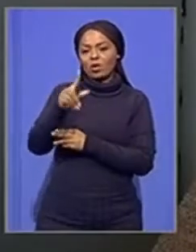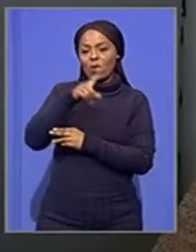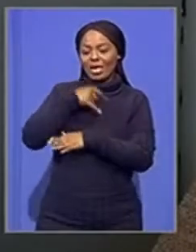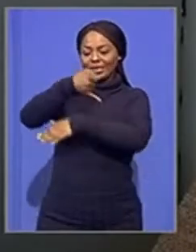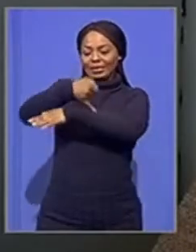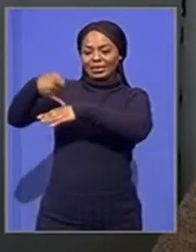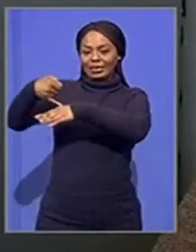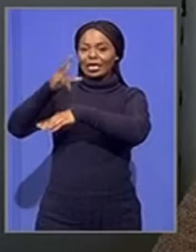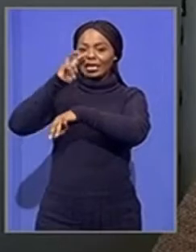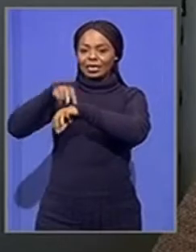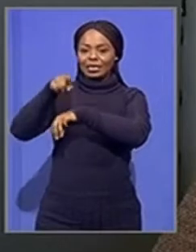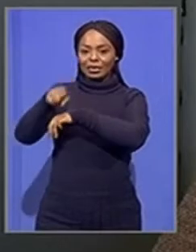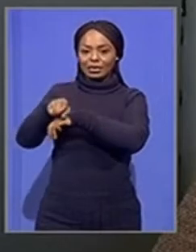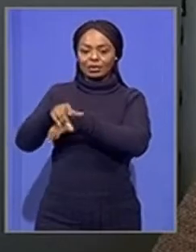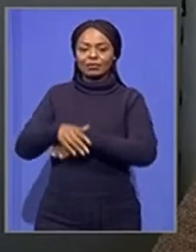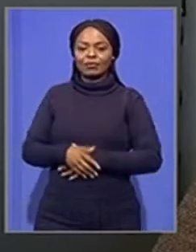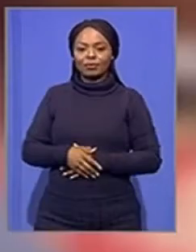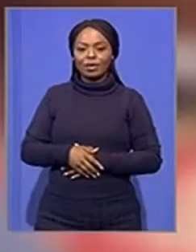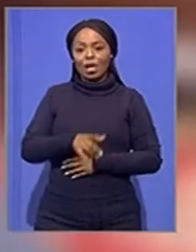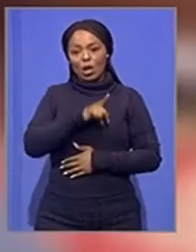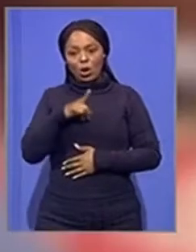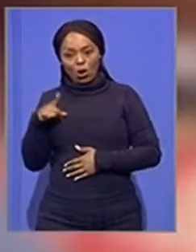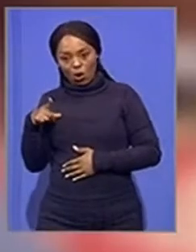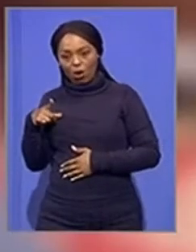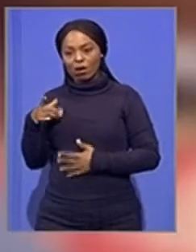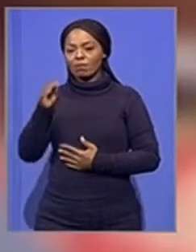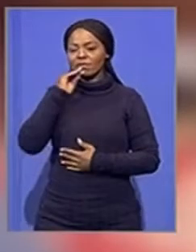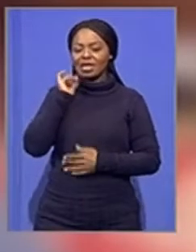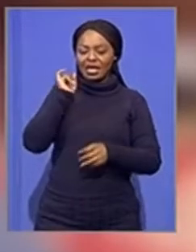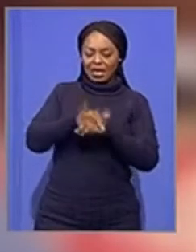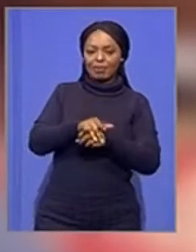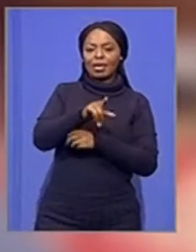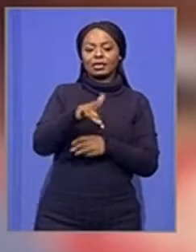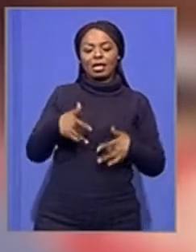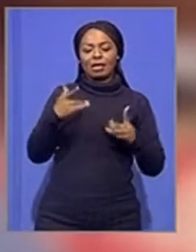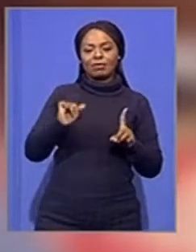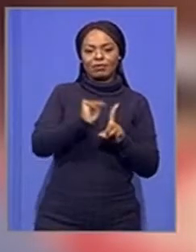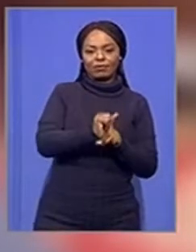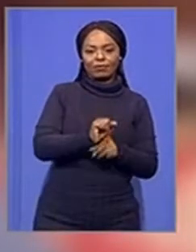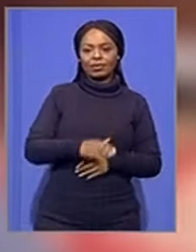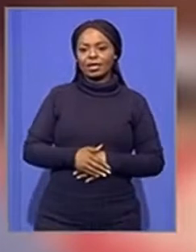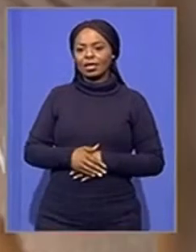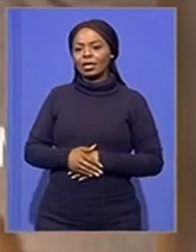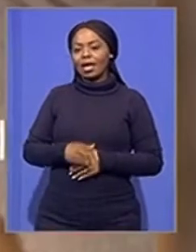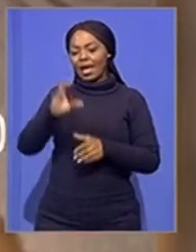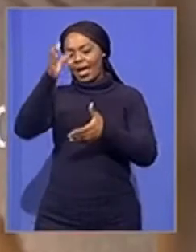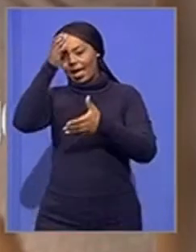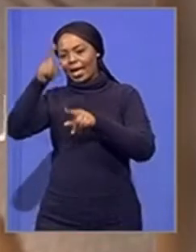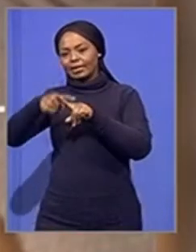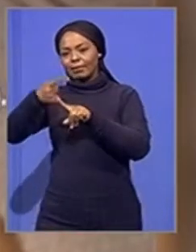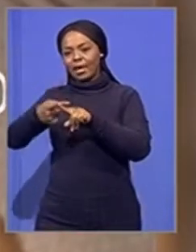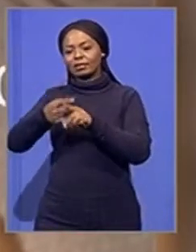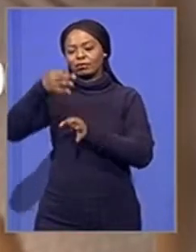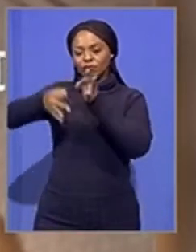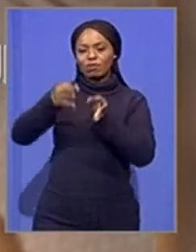it stays, there is more chances of it fracturing. Ditsebi tsa bophelo di boletse ha bohloko bona bo sa tlwaelehang bo hlasela karolo ya